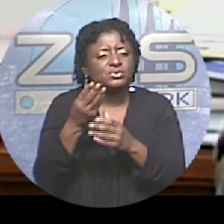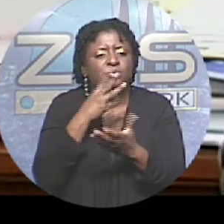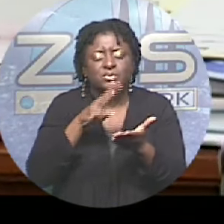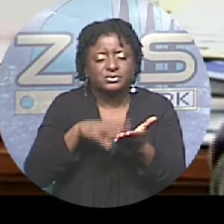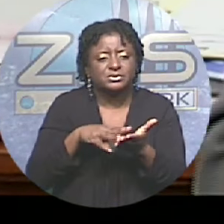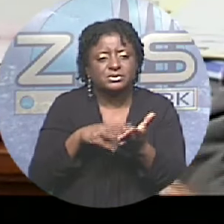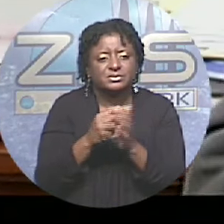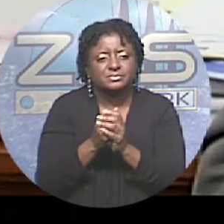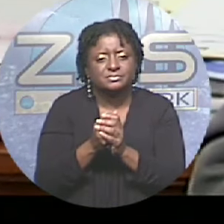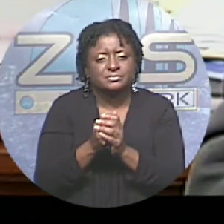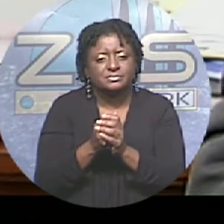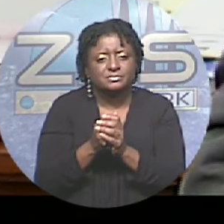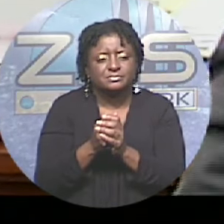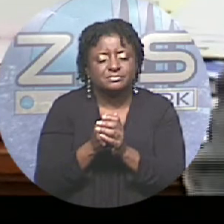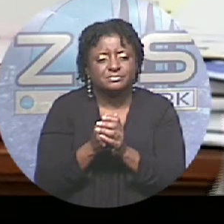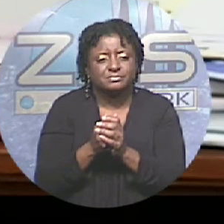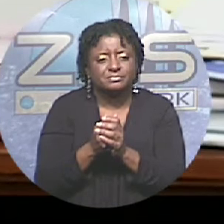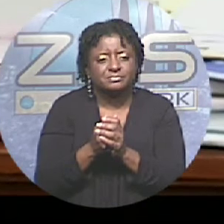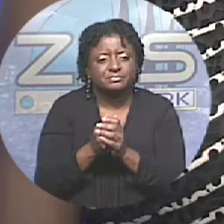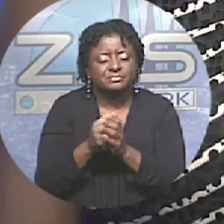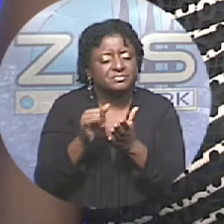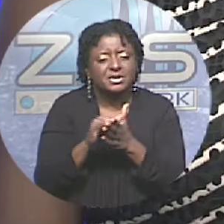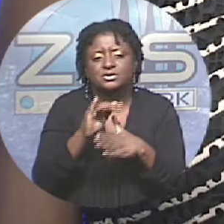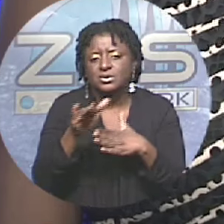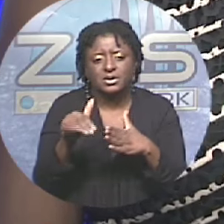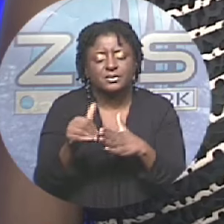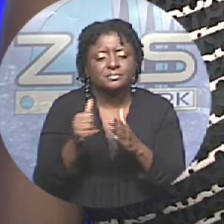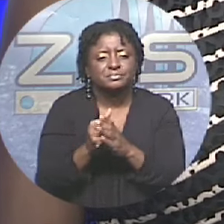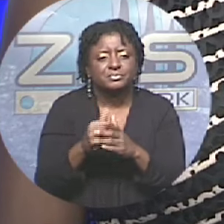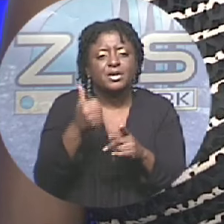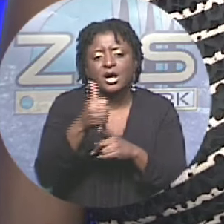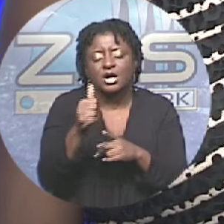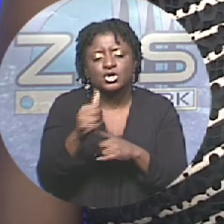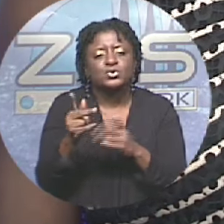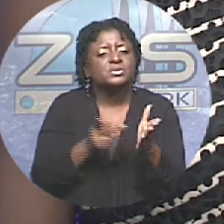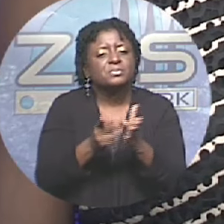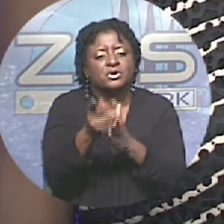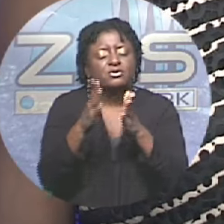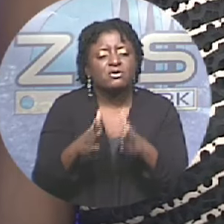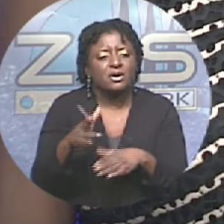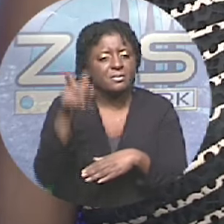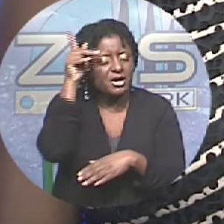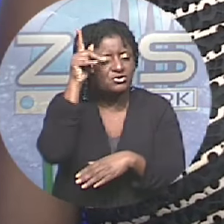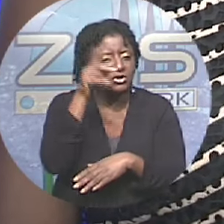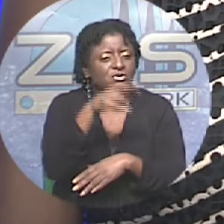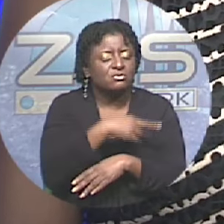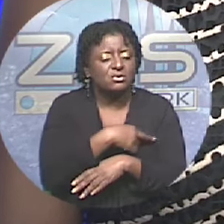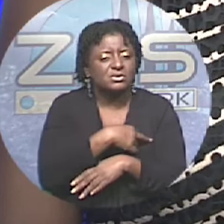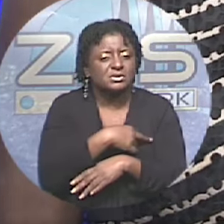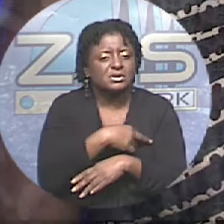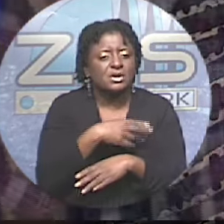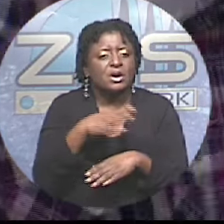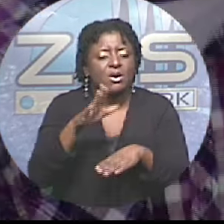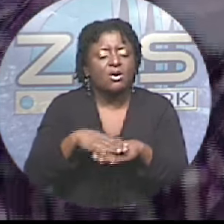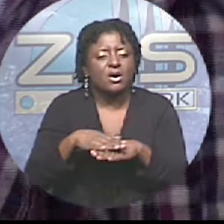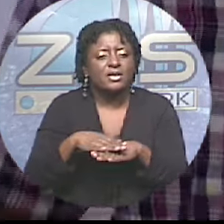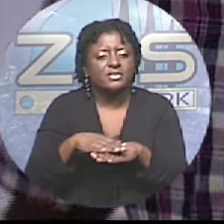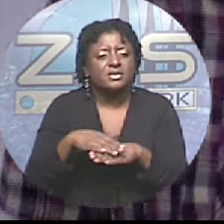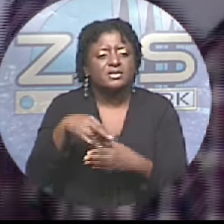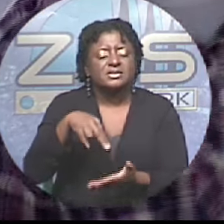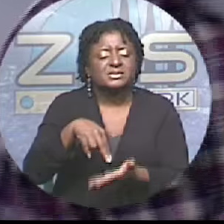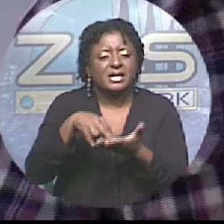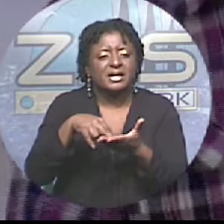by others. That's all. Well. Accused murderer Patrickita Rose took the stand in his own defense today,